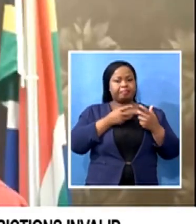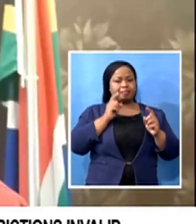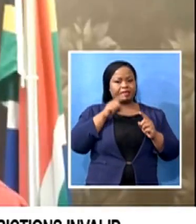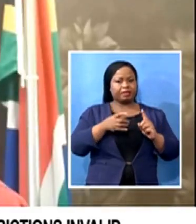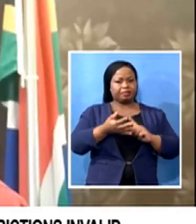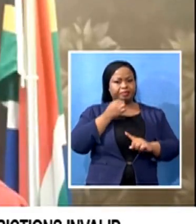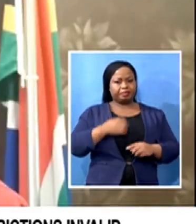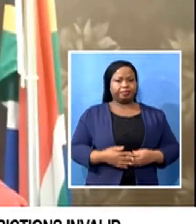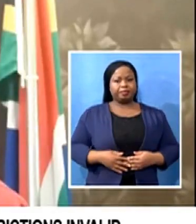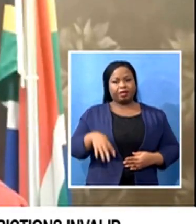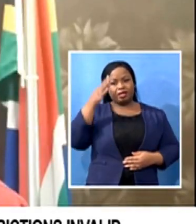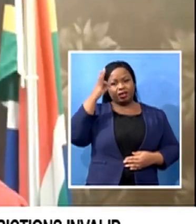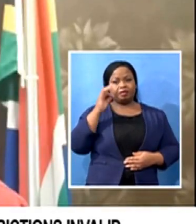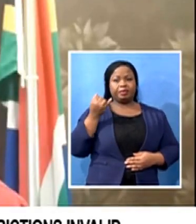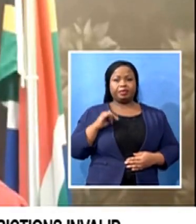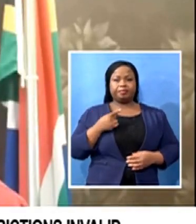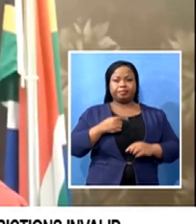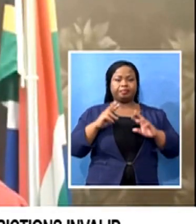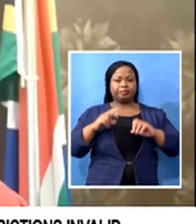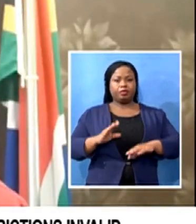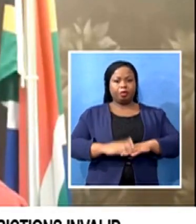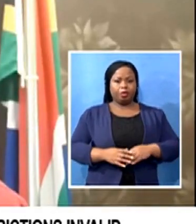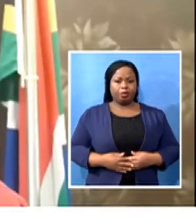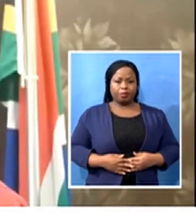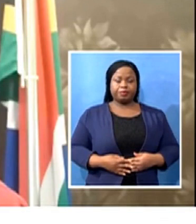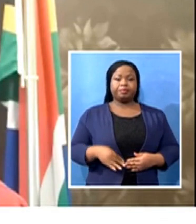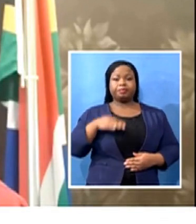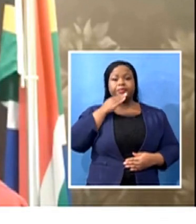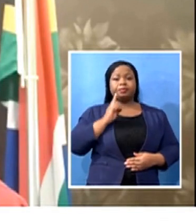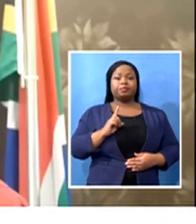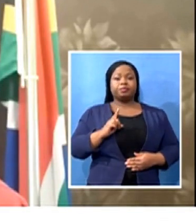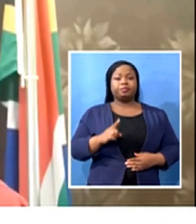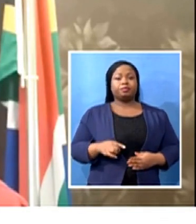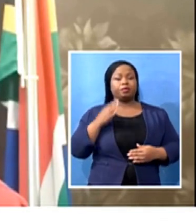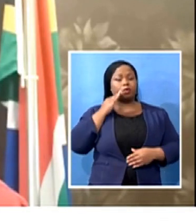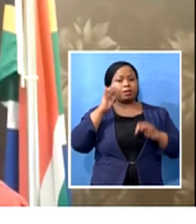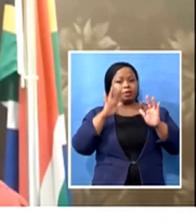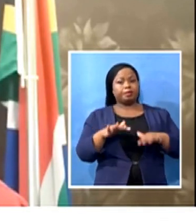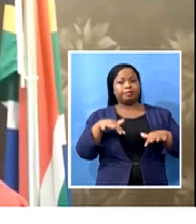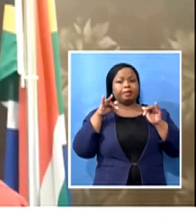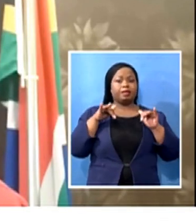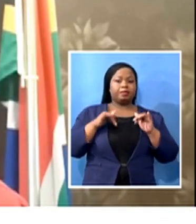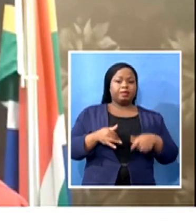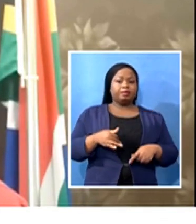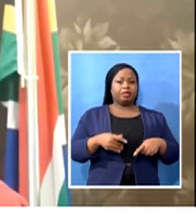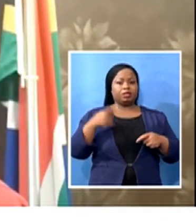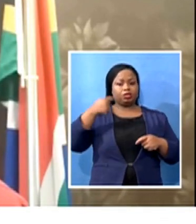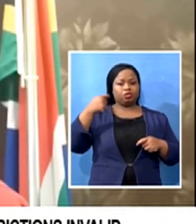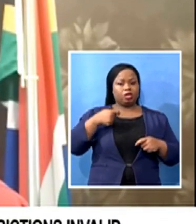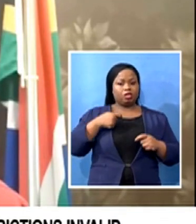What it means is that once Cabinet has studied the judgment and in the 14